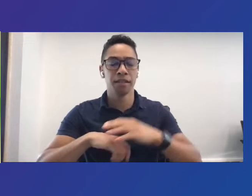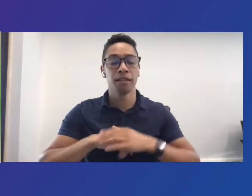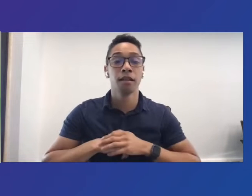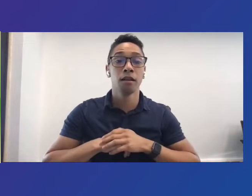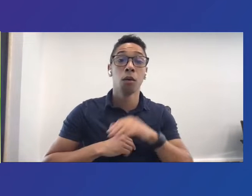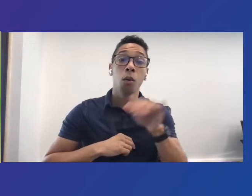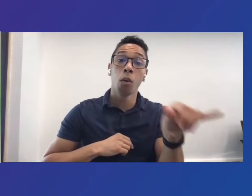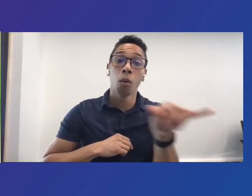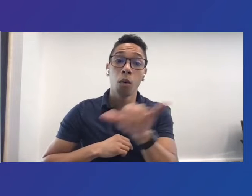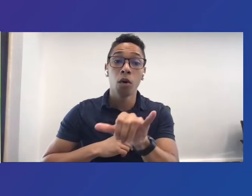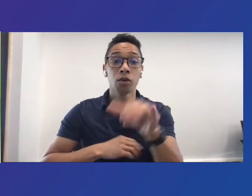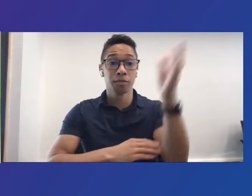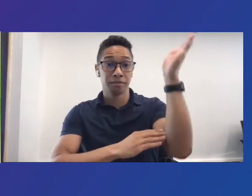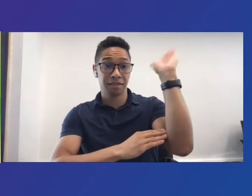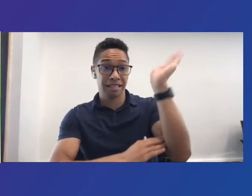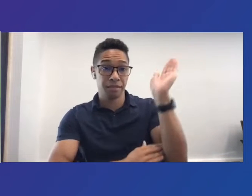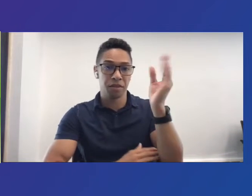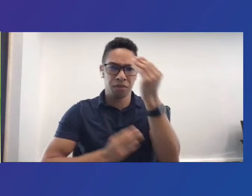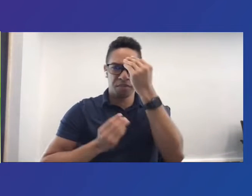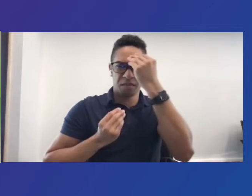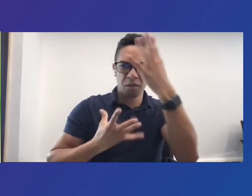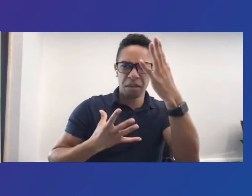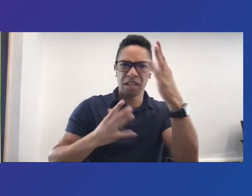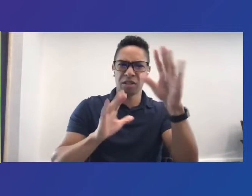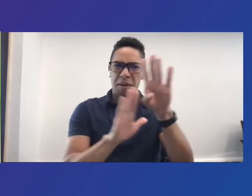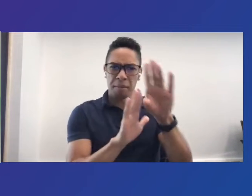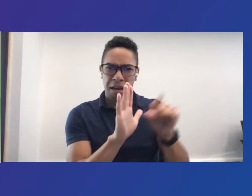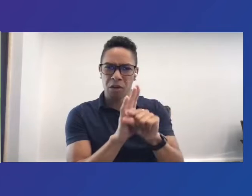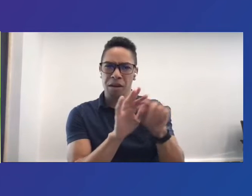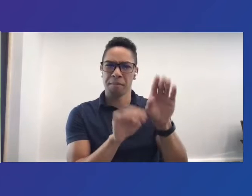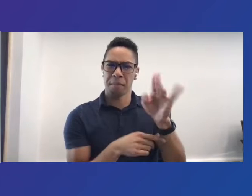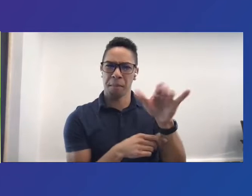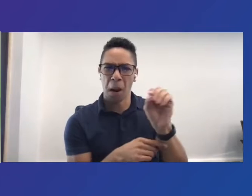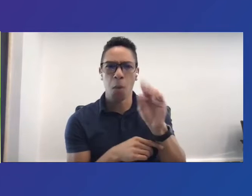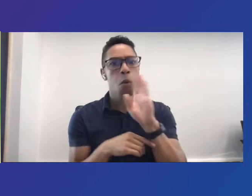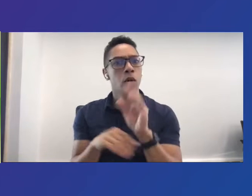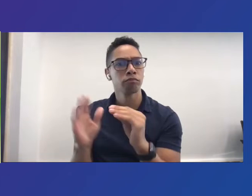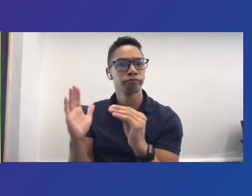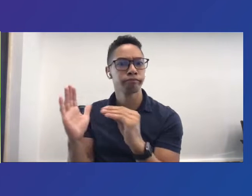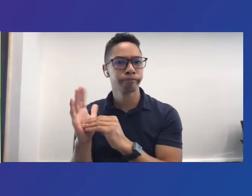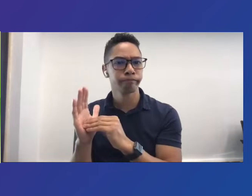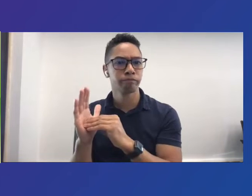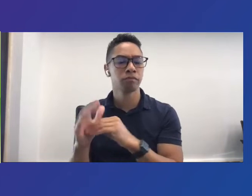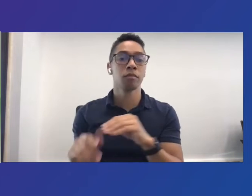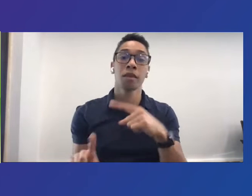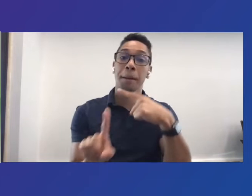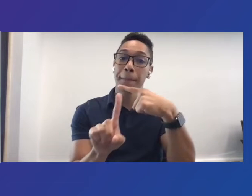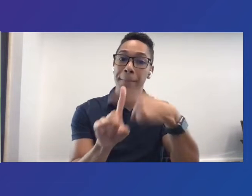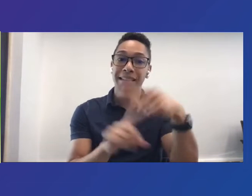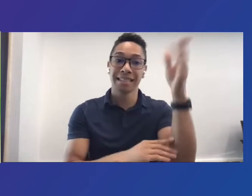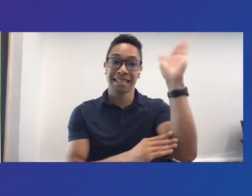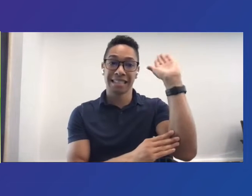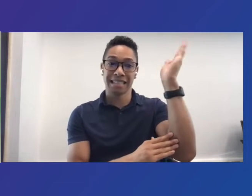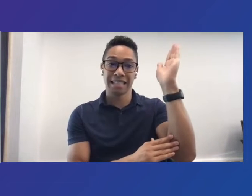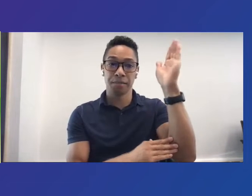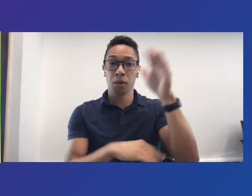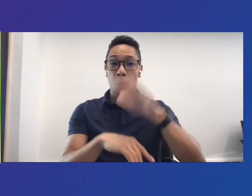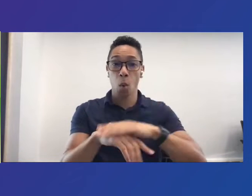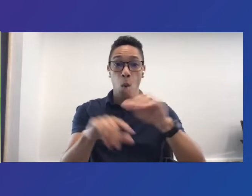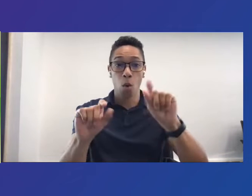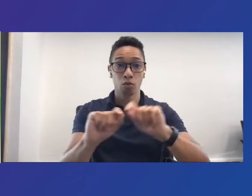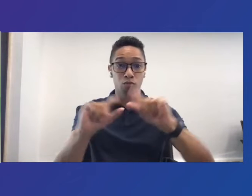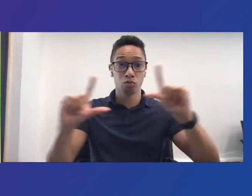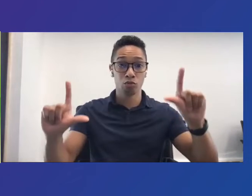also post speaker information in the description below and under the speakers module on the left side of your Whova